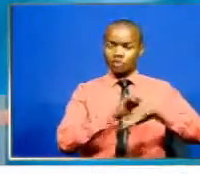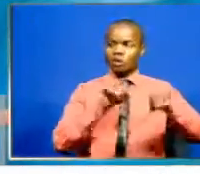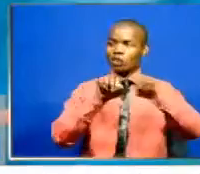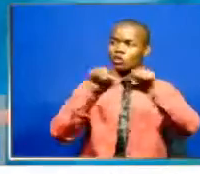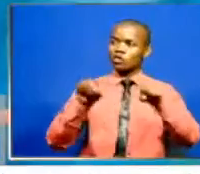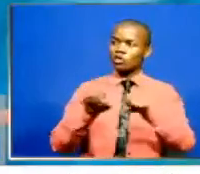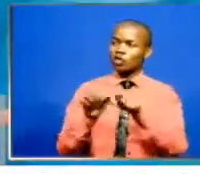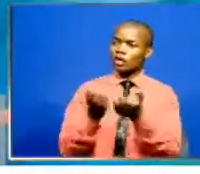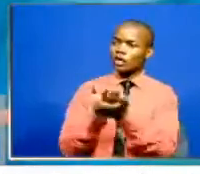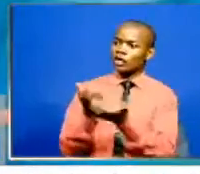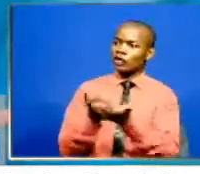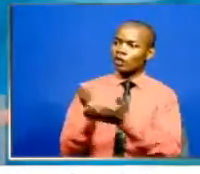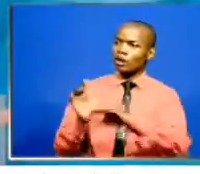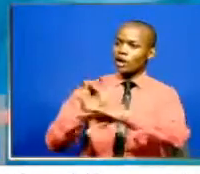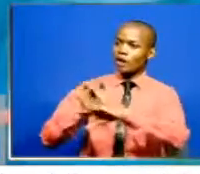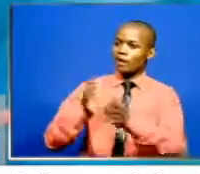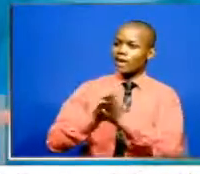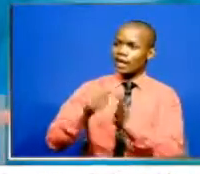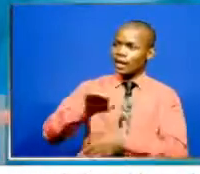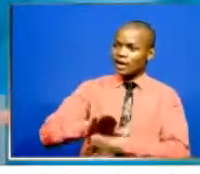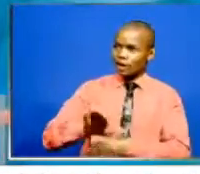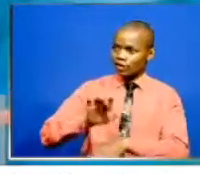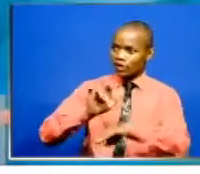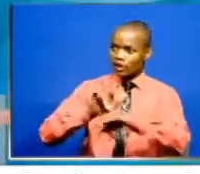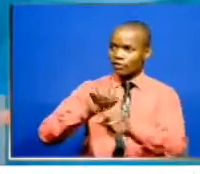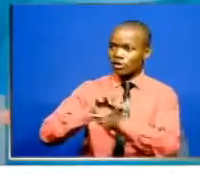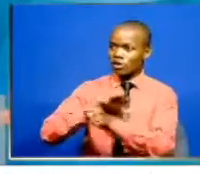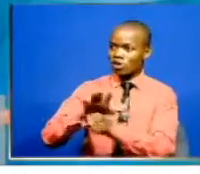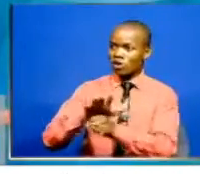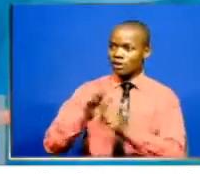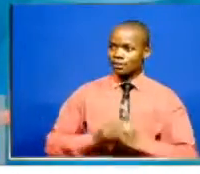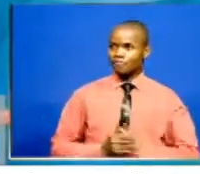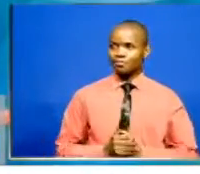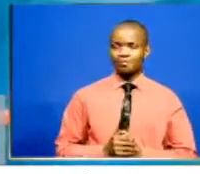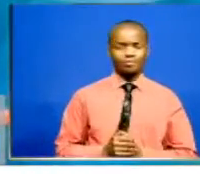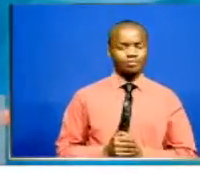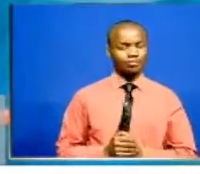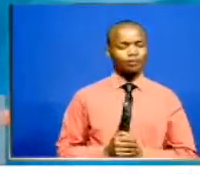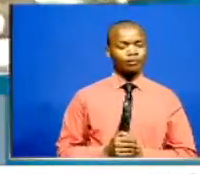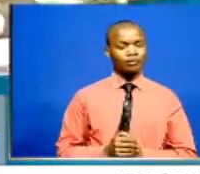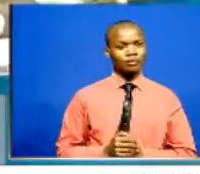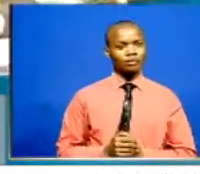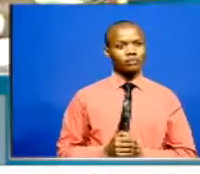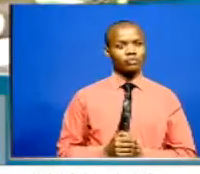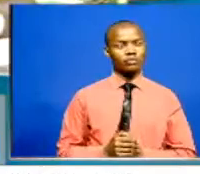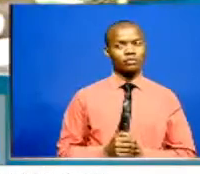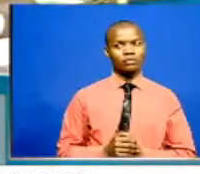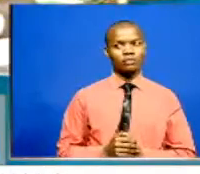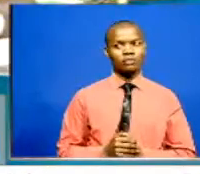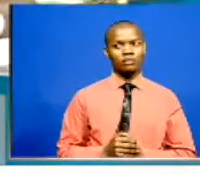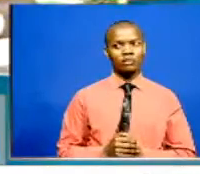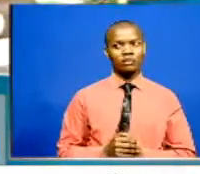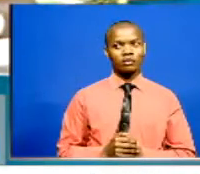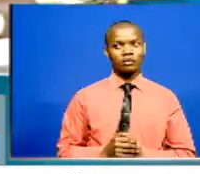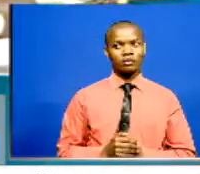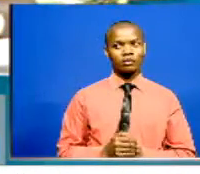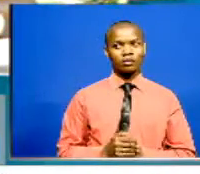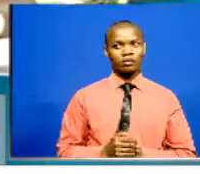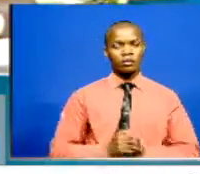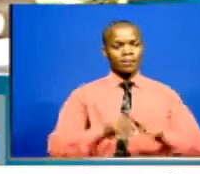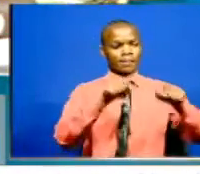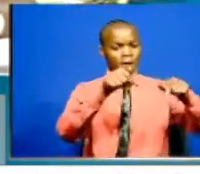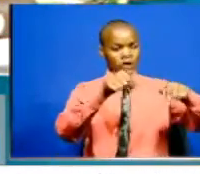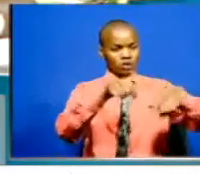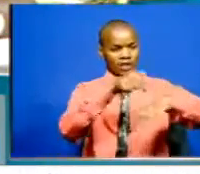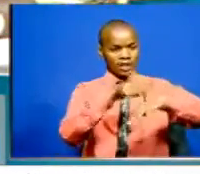socio-economic impact and environmental impact of the COVID-19. Uh-huh. Yeah. And perhaps away from that, today in the morning